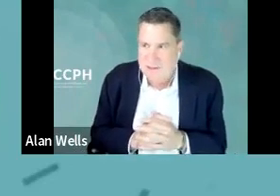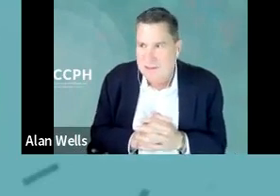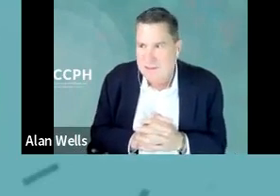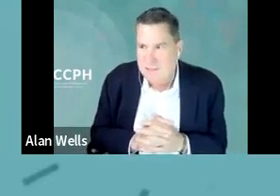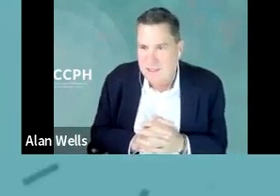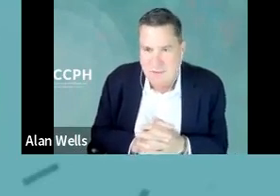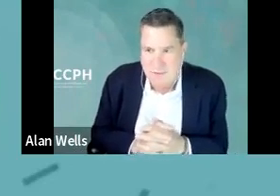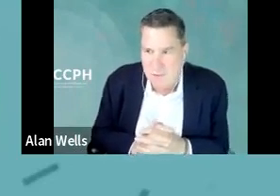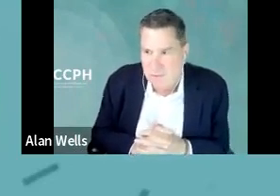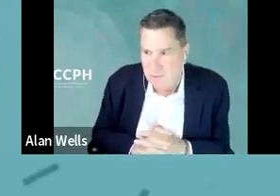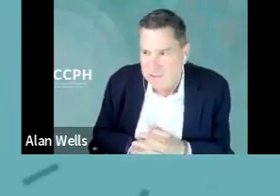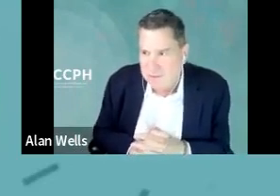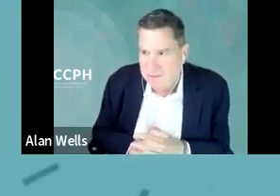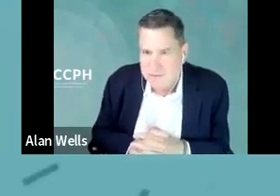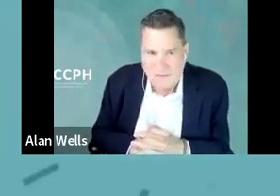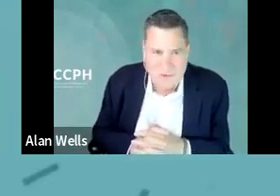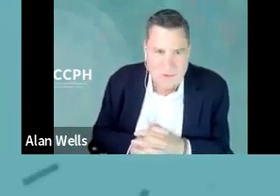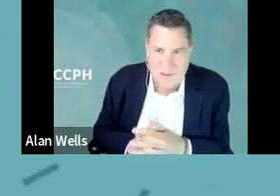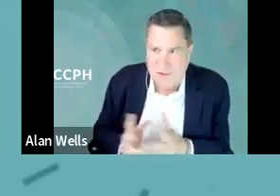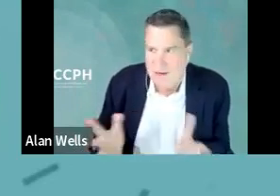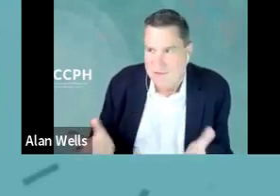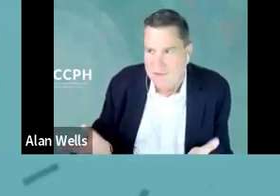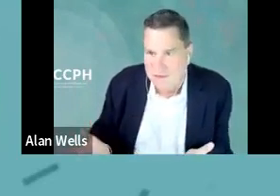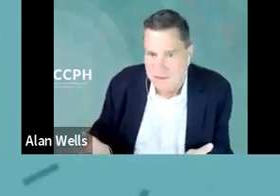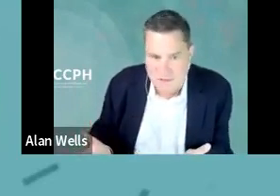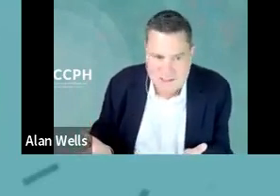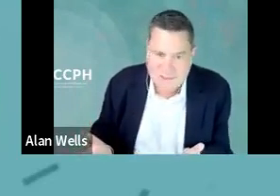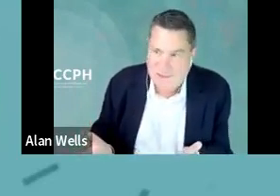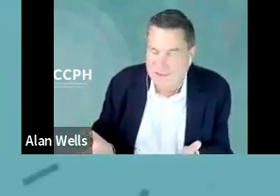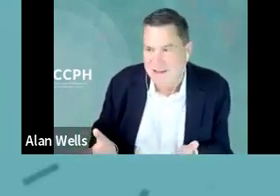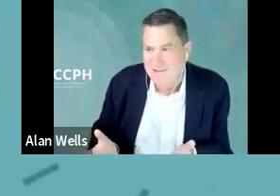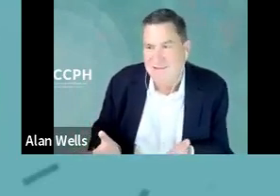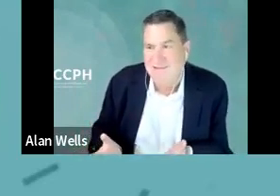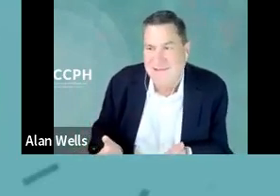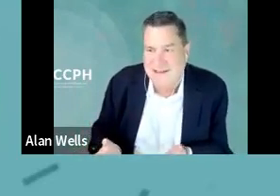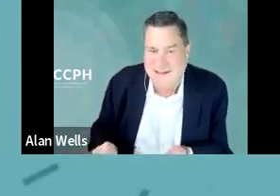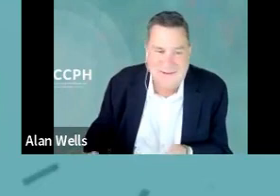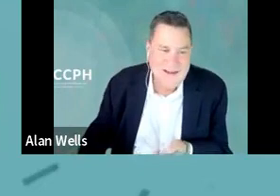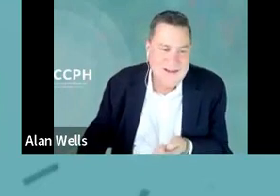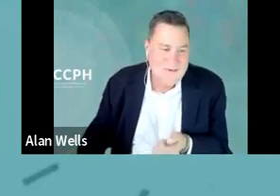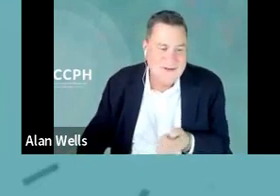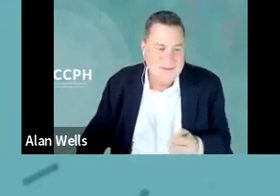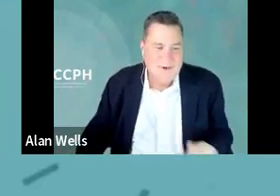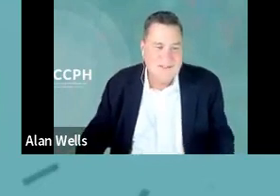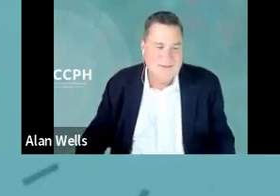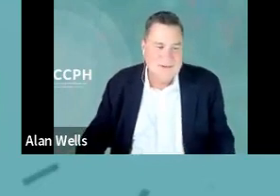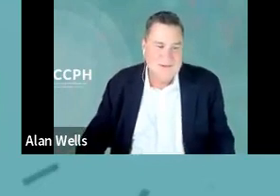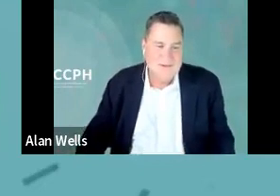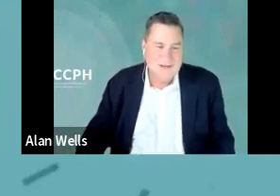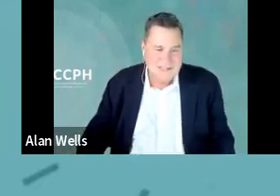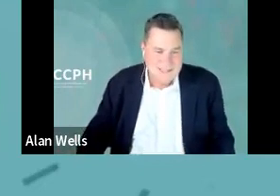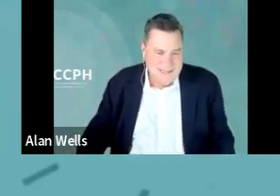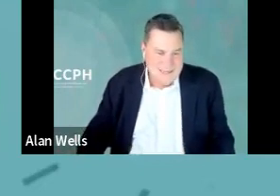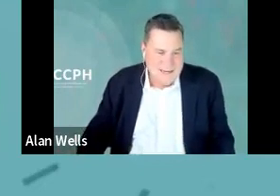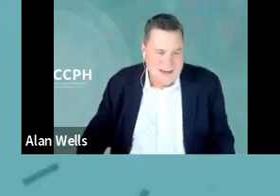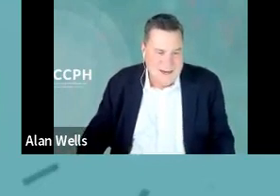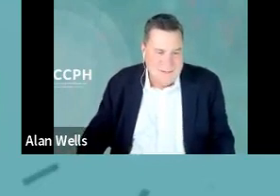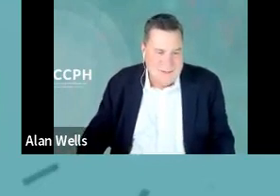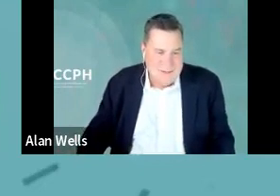like good people, researchers and everyone. We do have an evaluation. We'd like you to fill it out. We're going to pause for 2